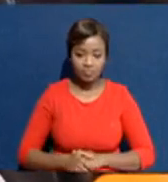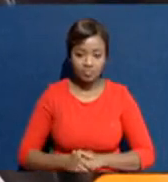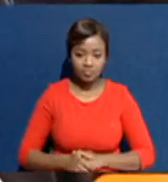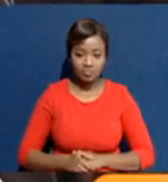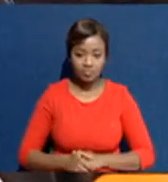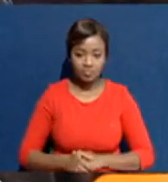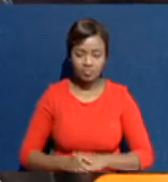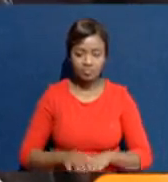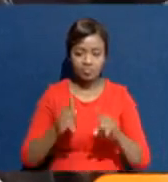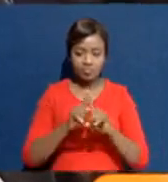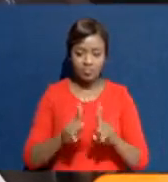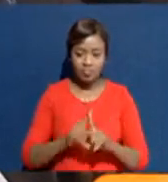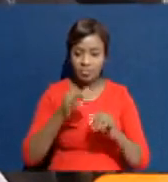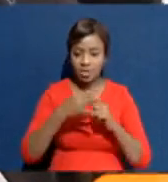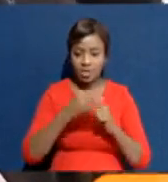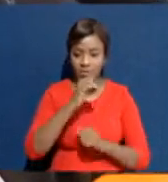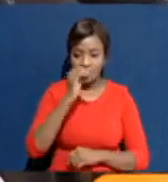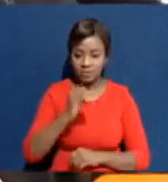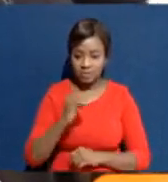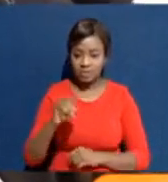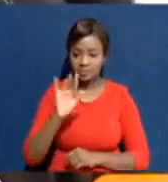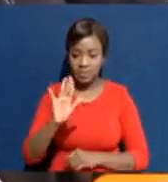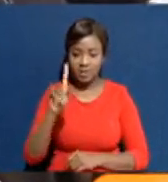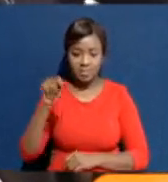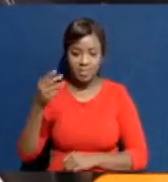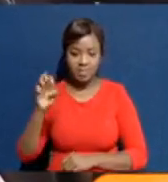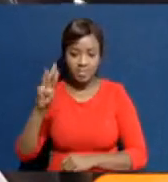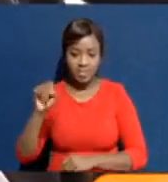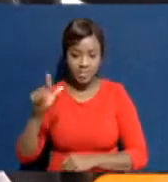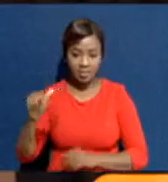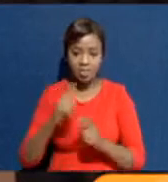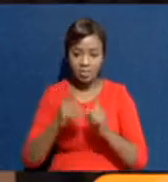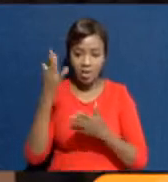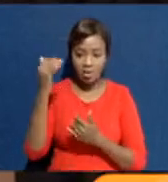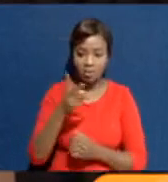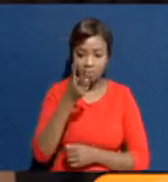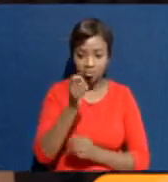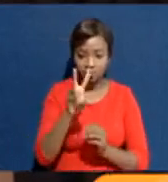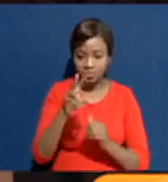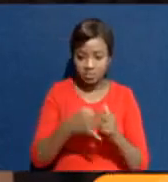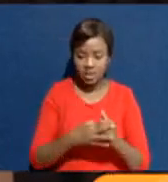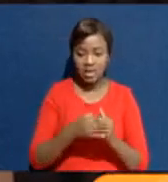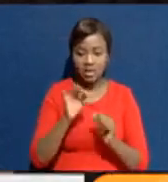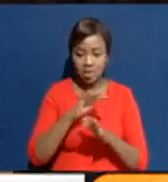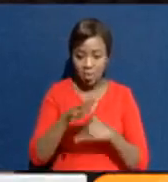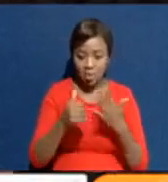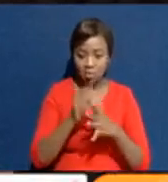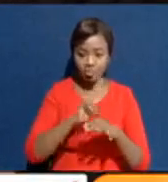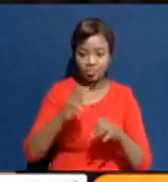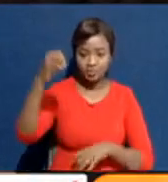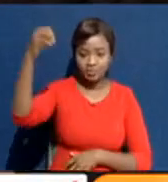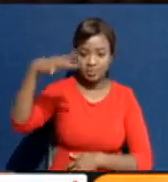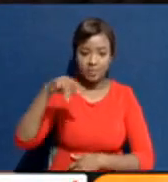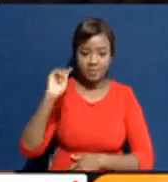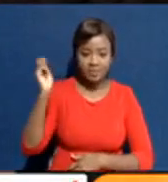and wind. 8% is thermal, and the plan is to be 100% green by 2030. Kenya and Germany have entered